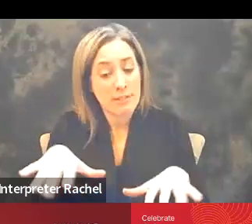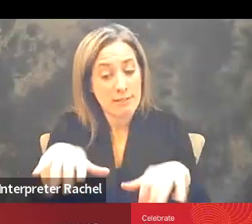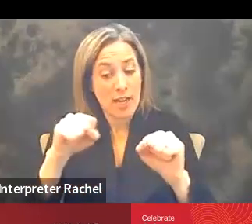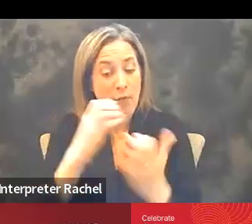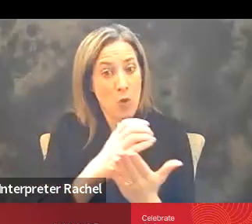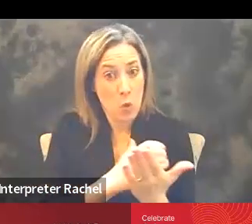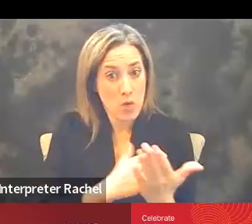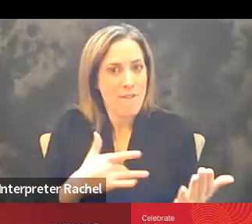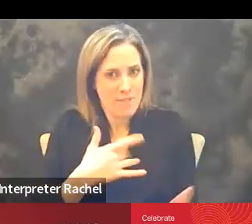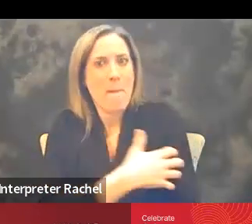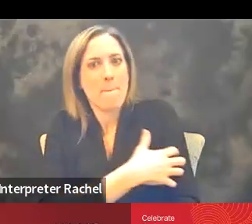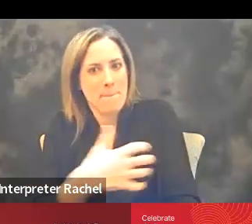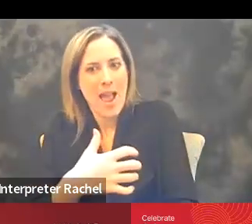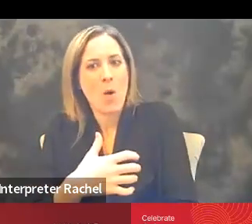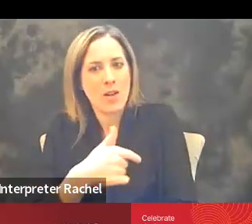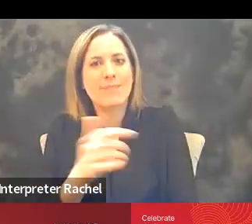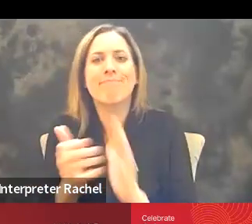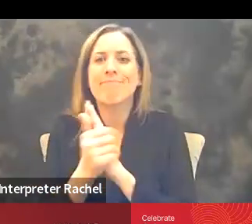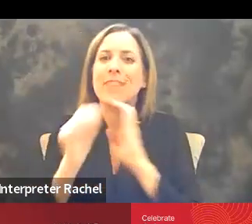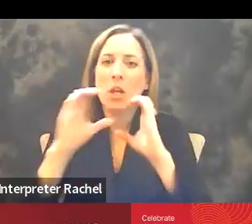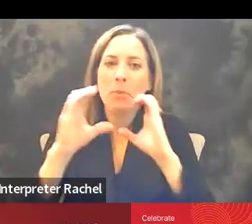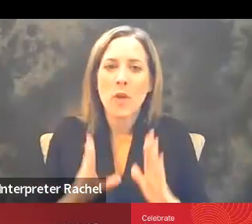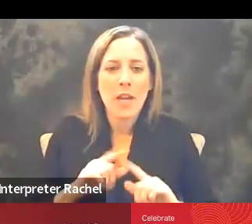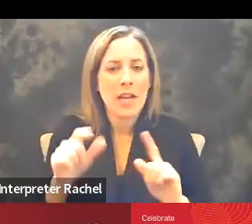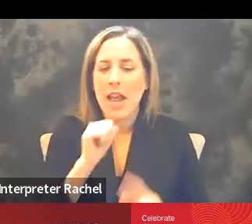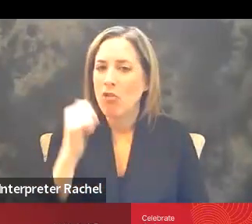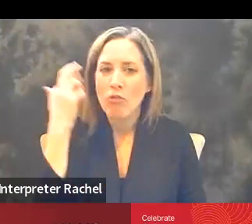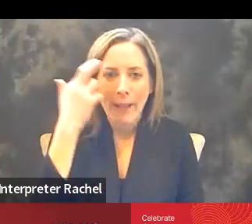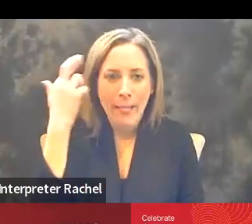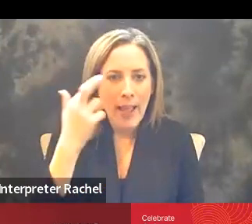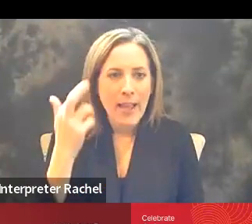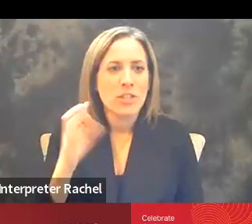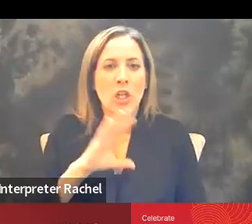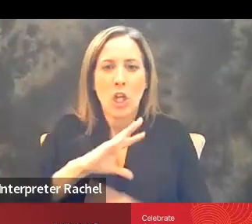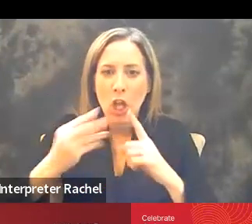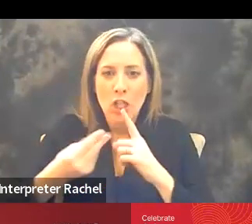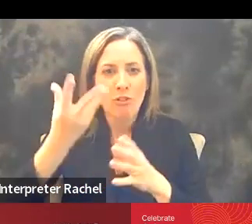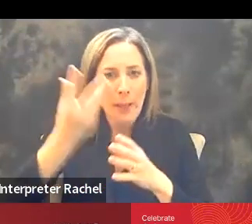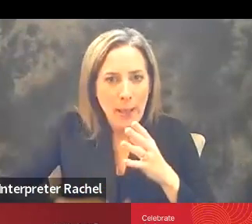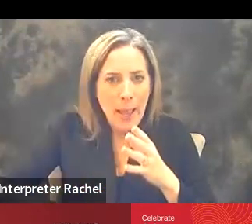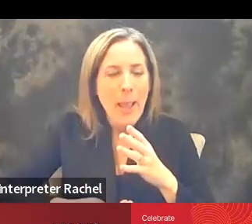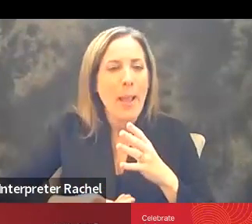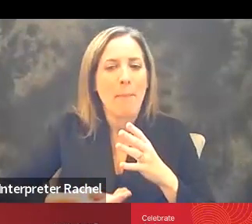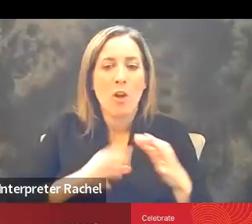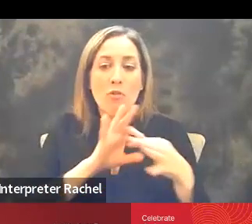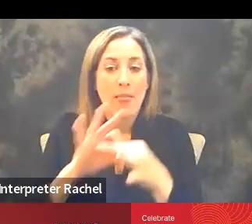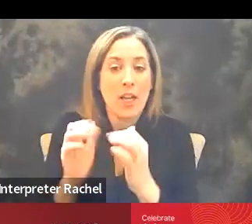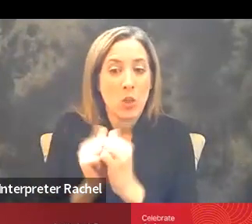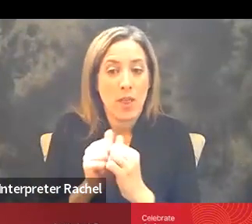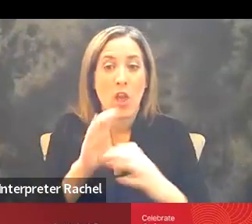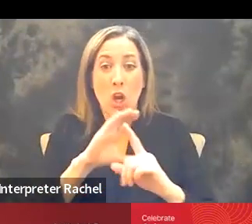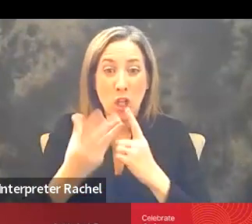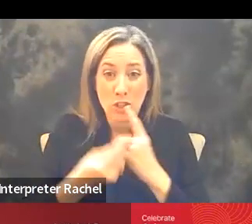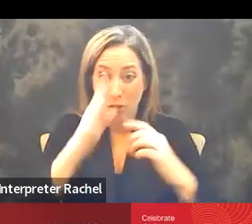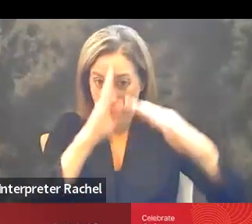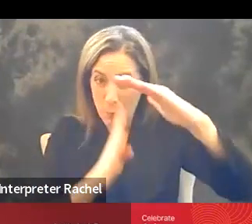they feel empowered as excellent communicators without realizing the gaps that exist, especially when it comes to cultural humility, right? Yeah. And so I